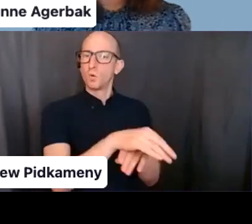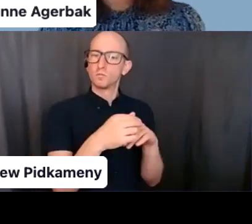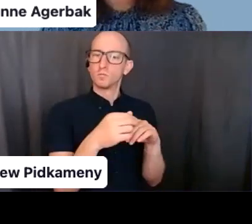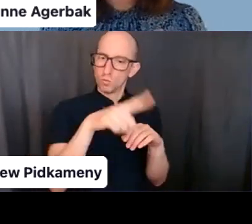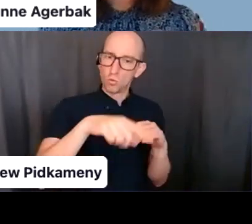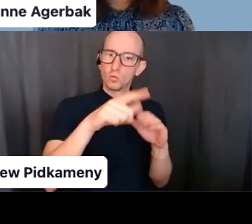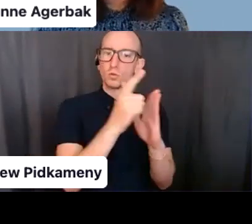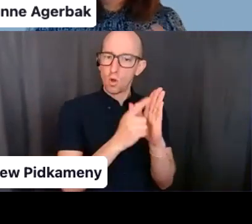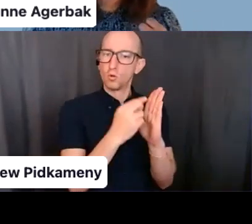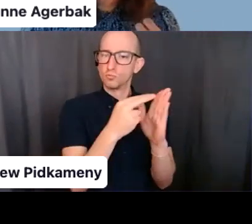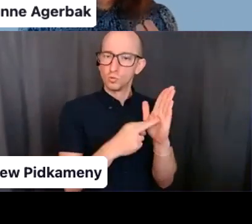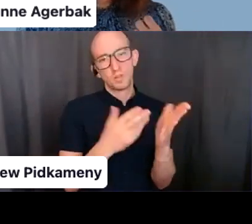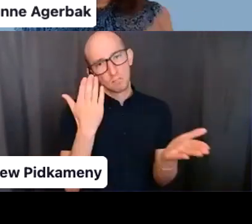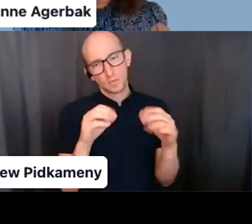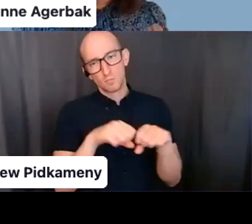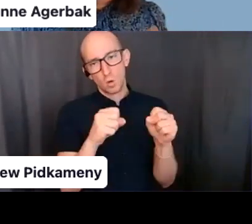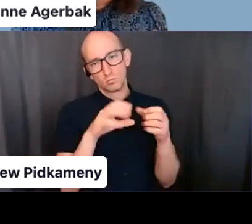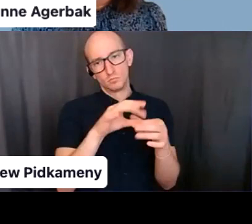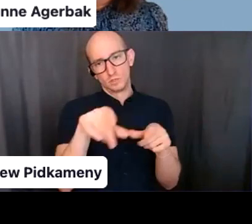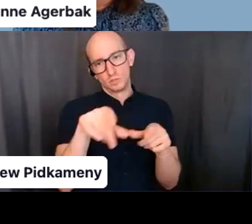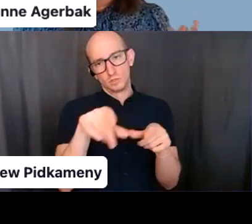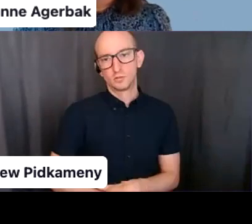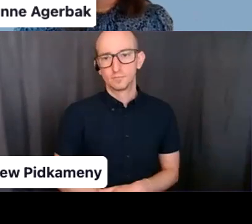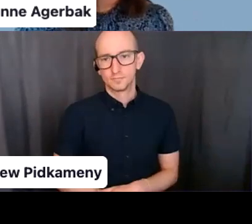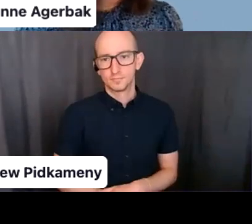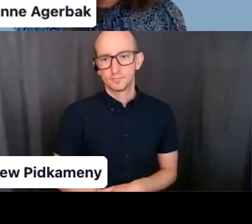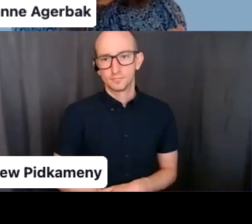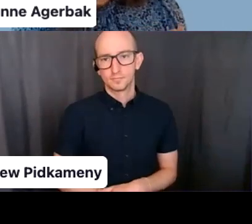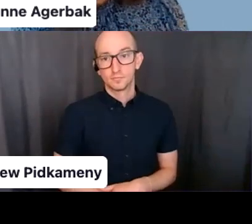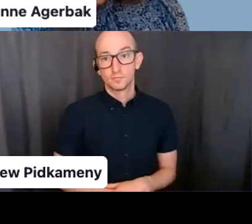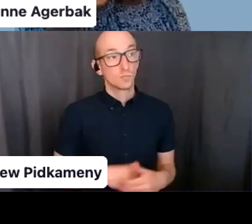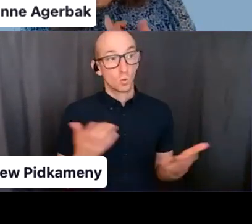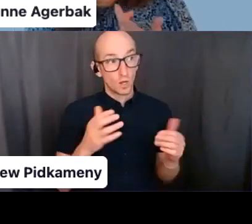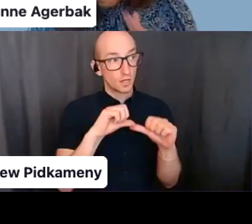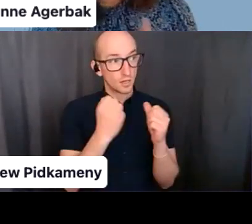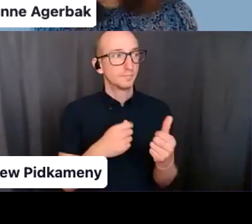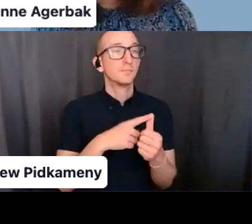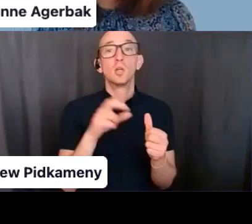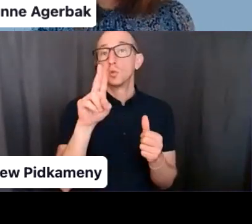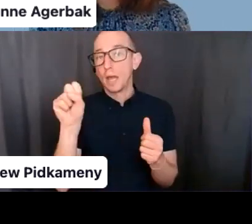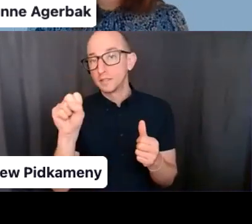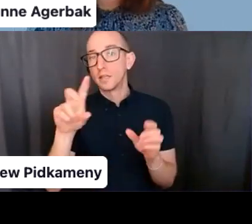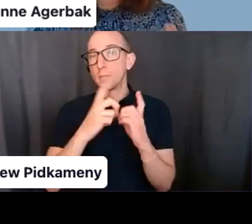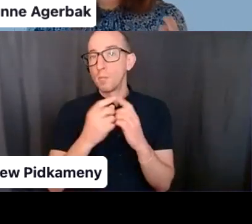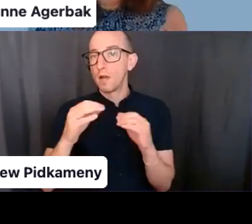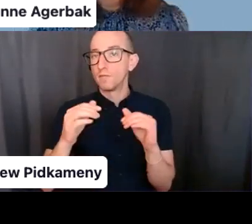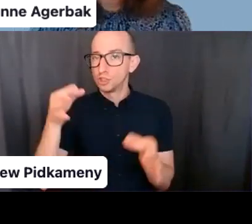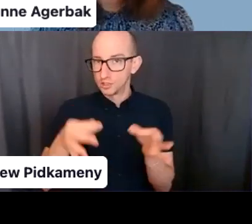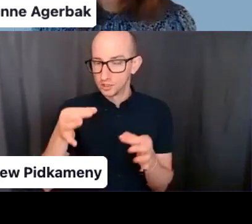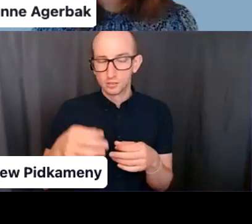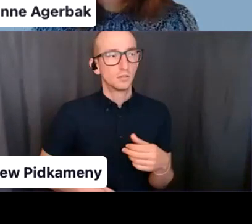been broken. So this would be the US Department of Justice for